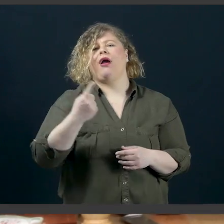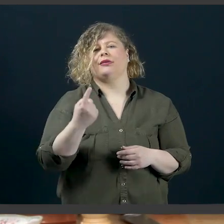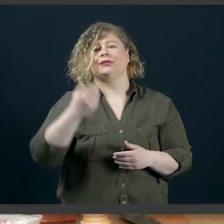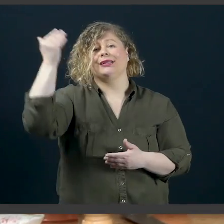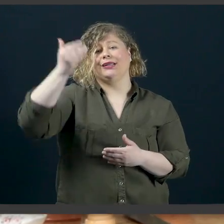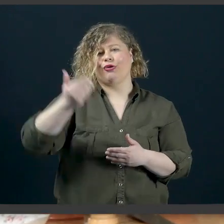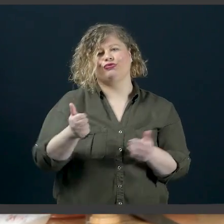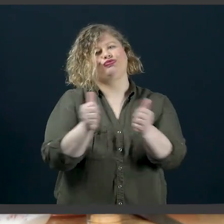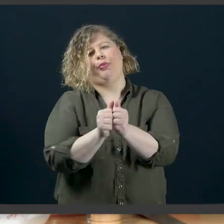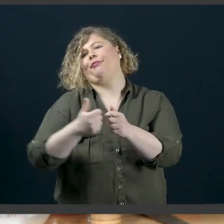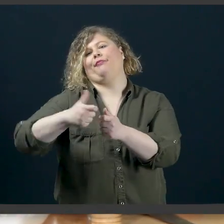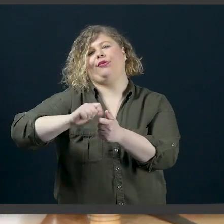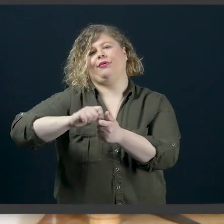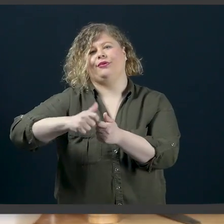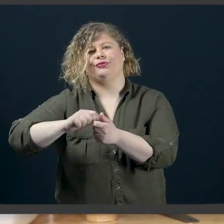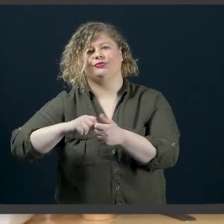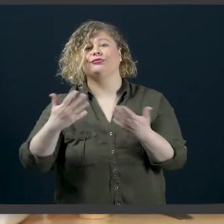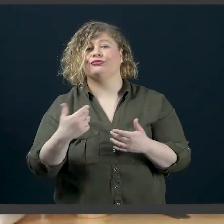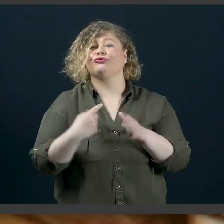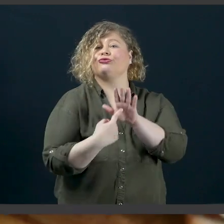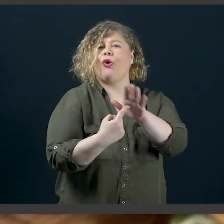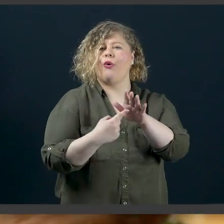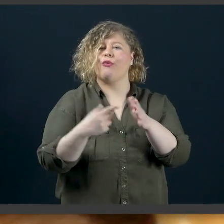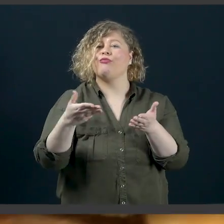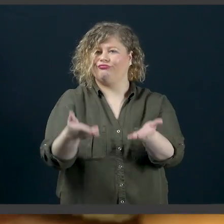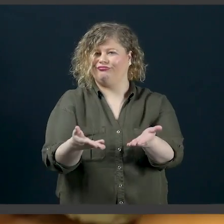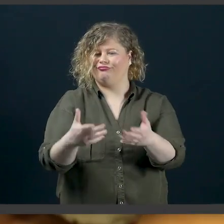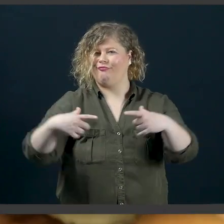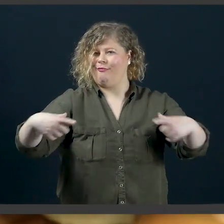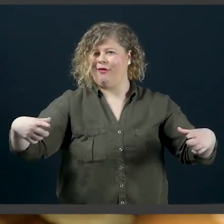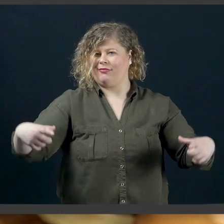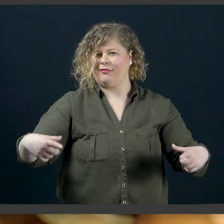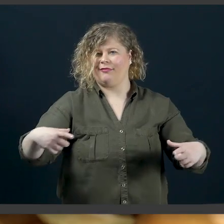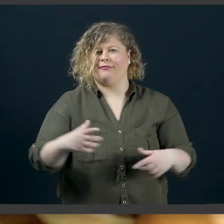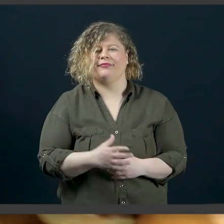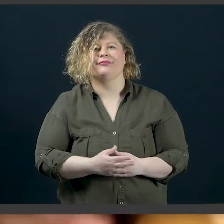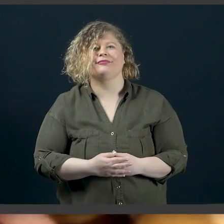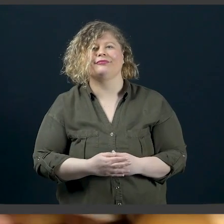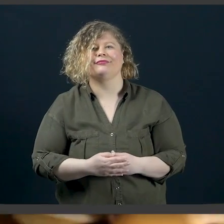serve gyros with potatoes. So I have to show you the proper platter.